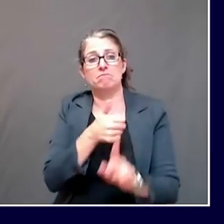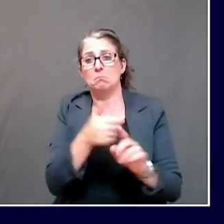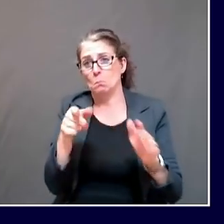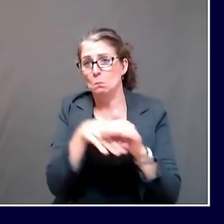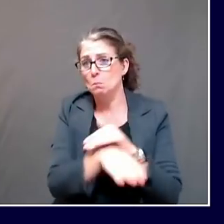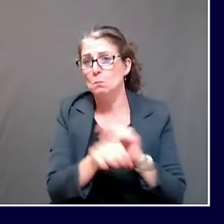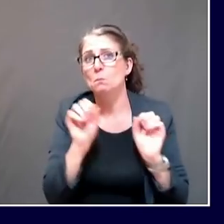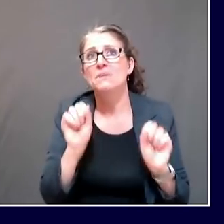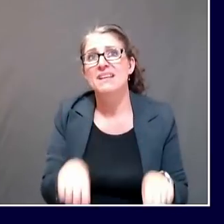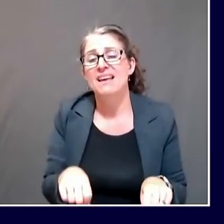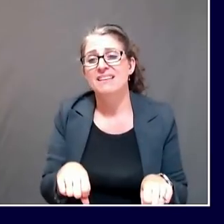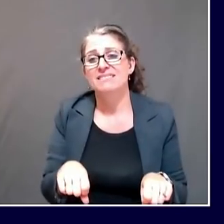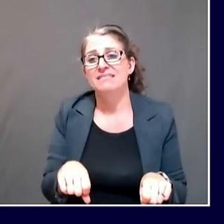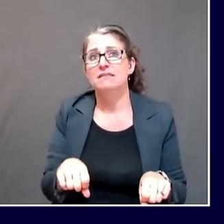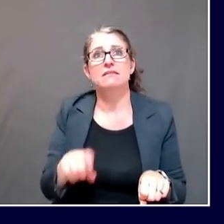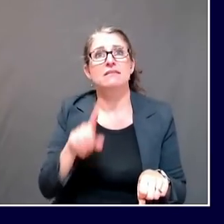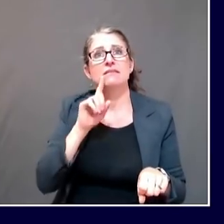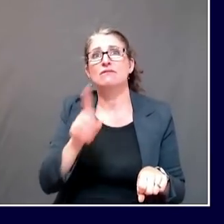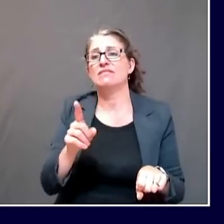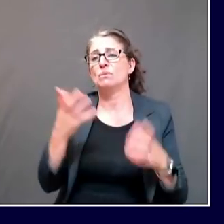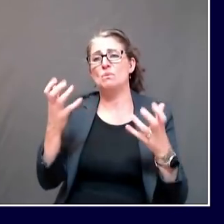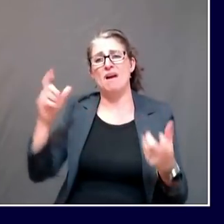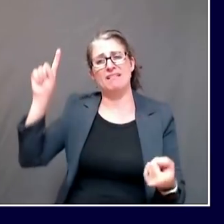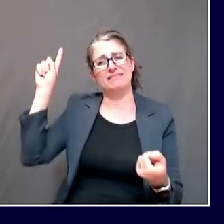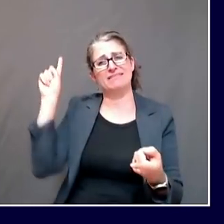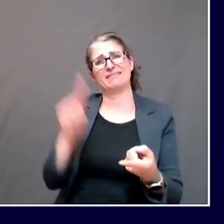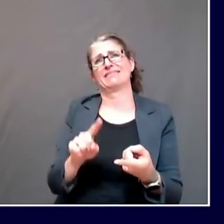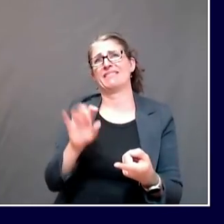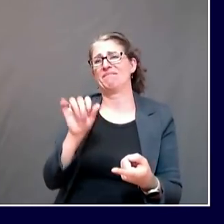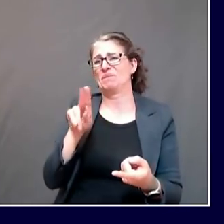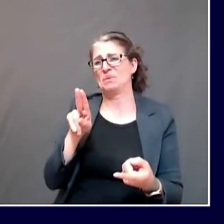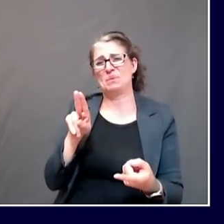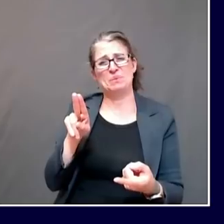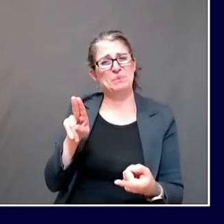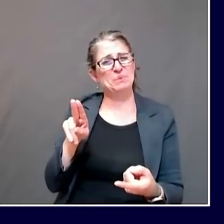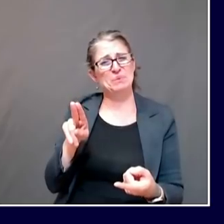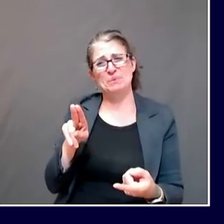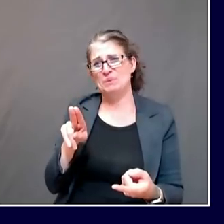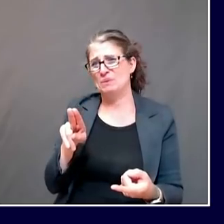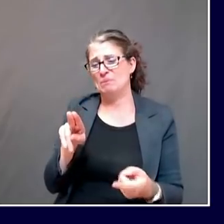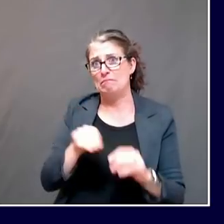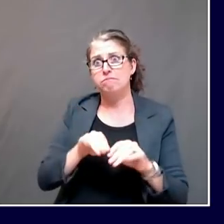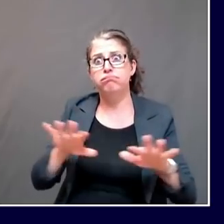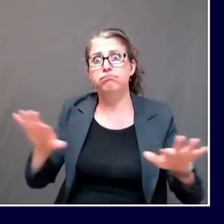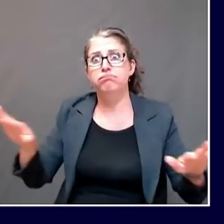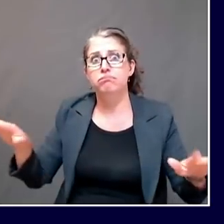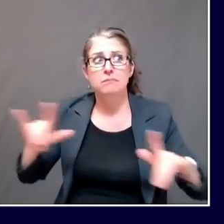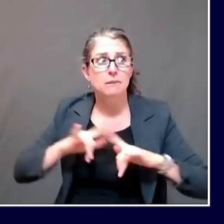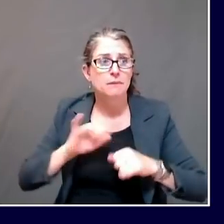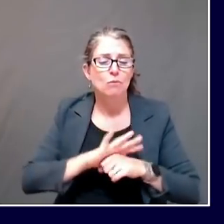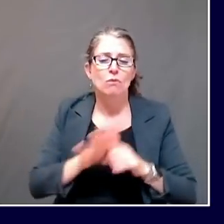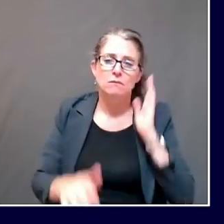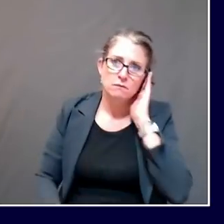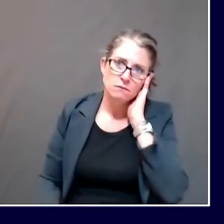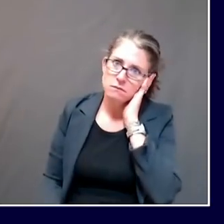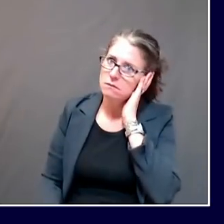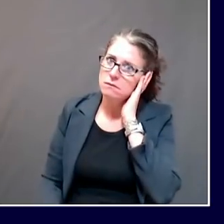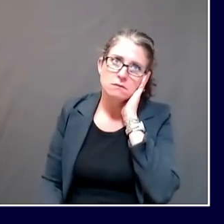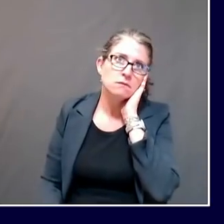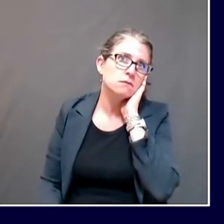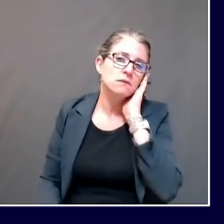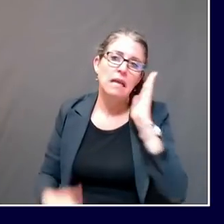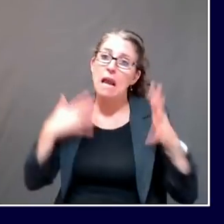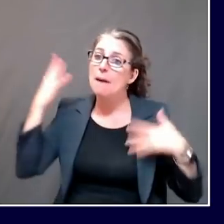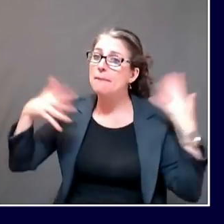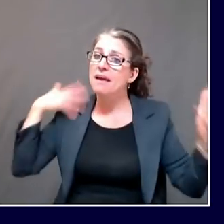as possible. As with any vaccine, the more people that get the vaccine, the more efficacious, the more the